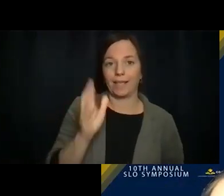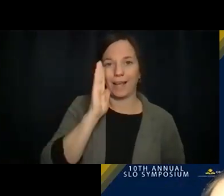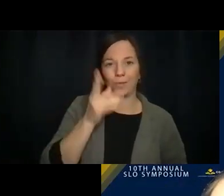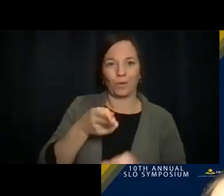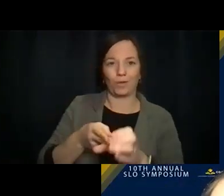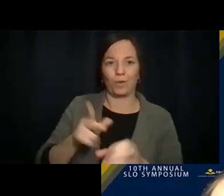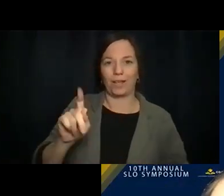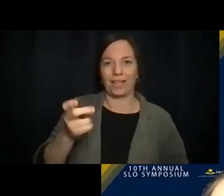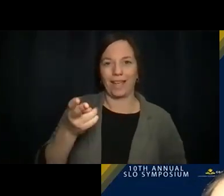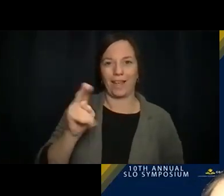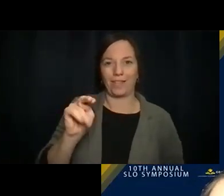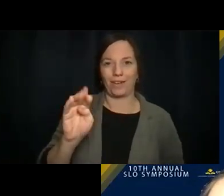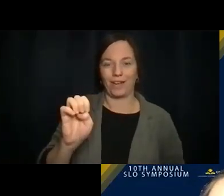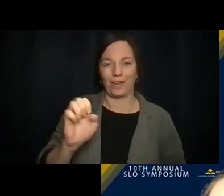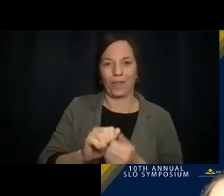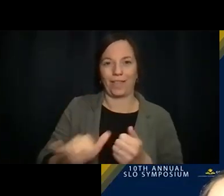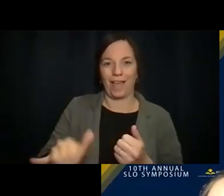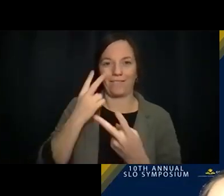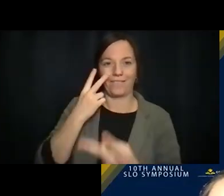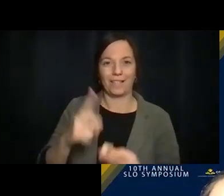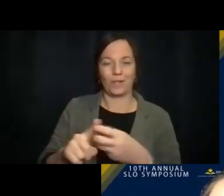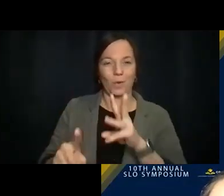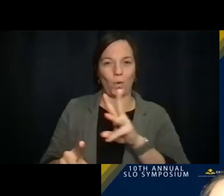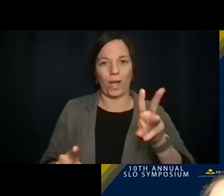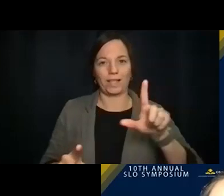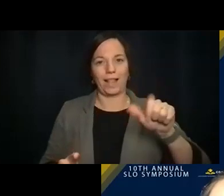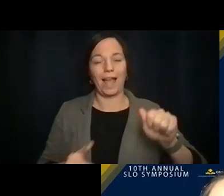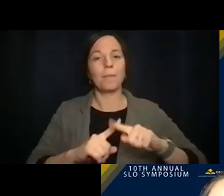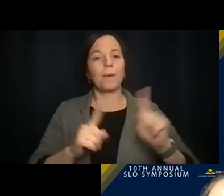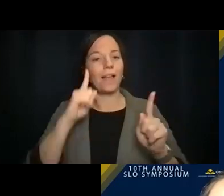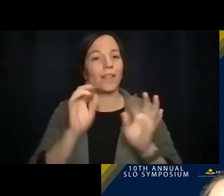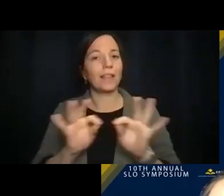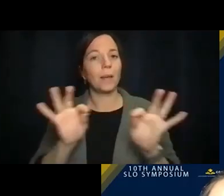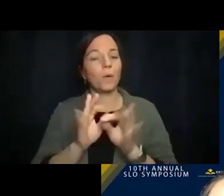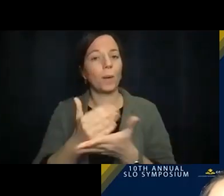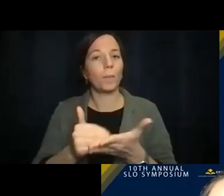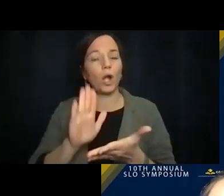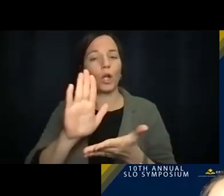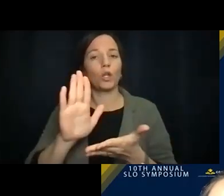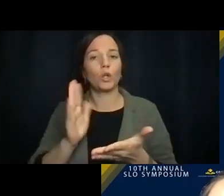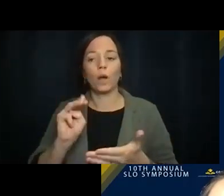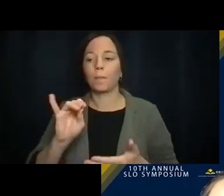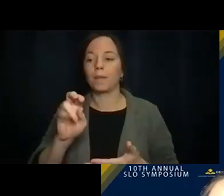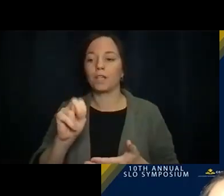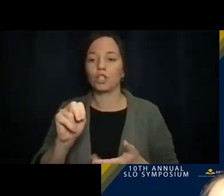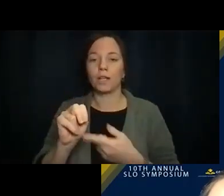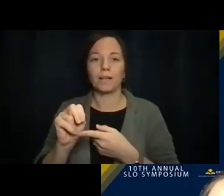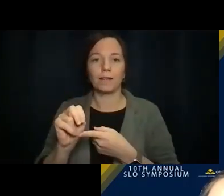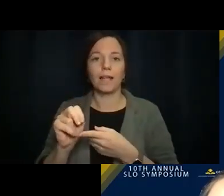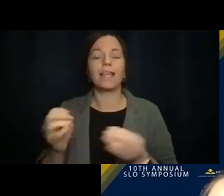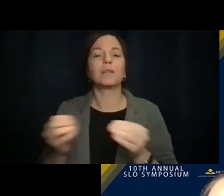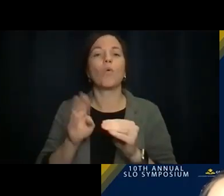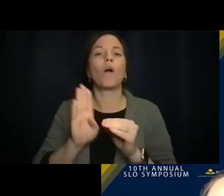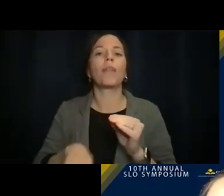on that visit to West LA, so yay, that I think the key aspect is your mission is more encompassing than a statement. It's